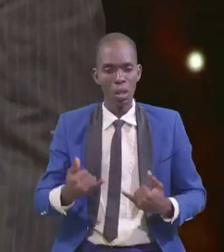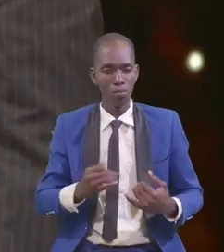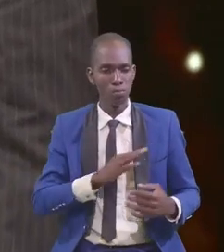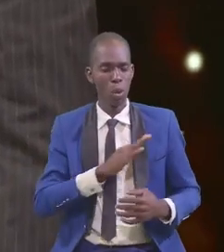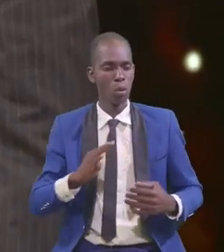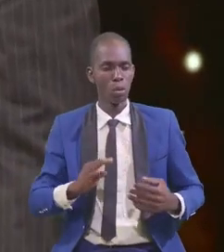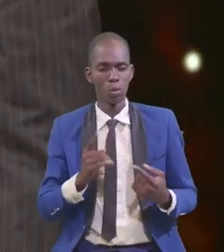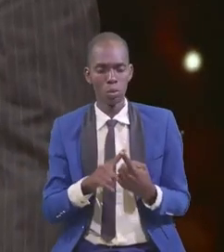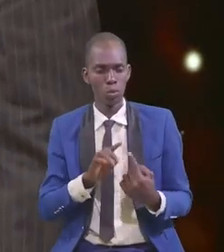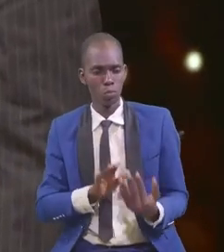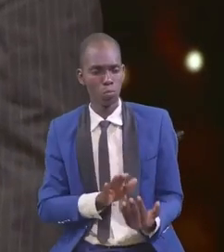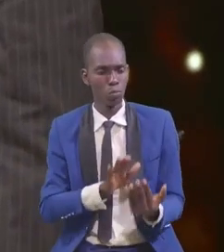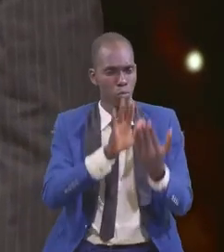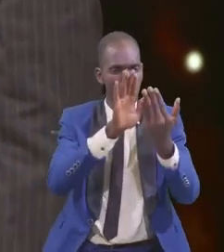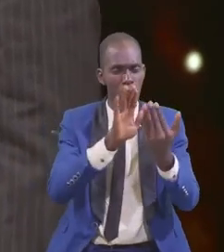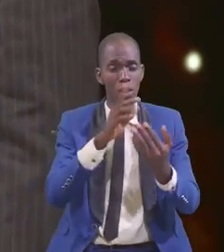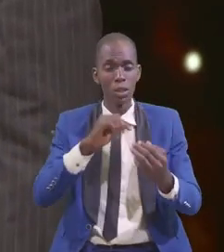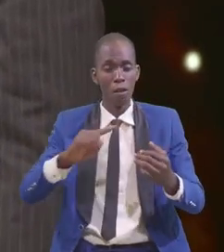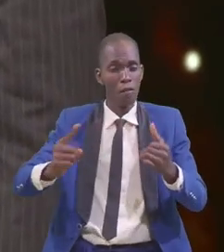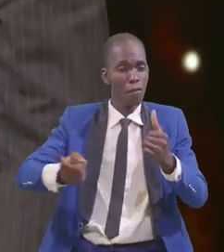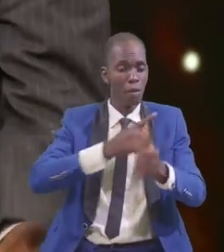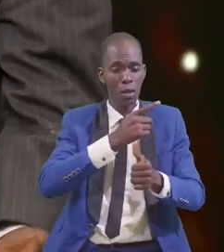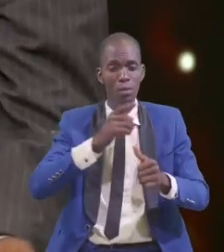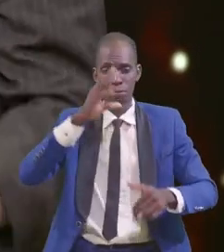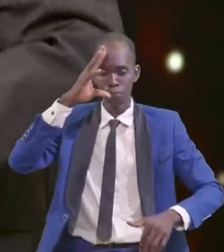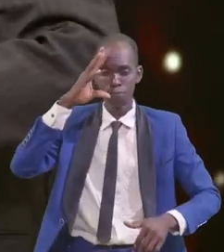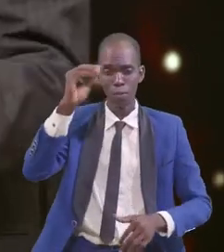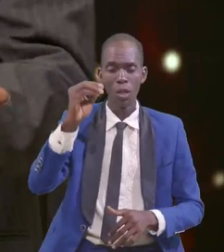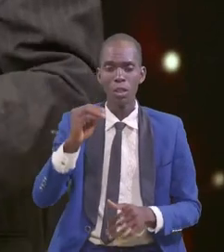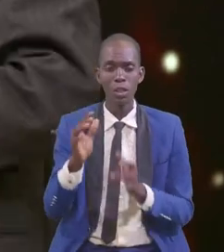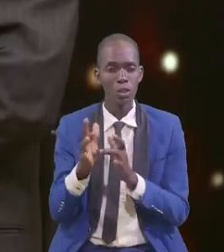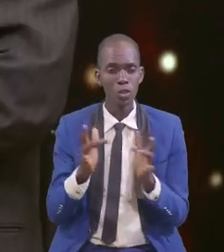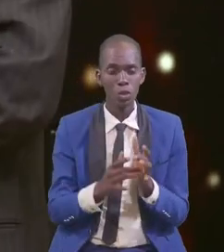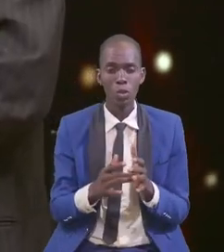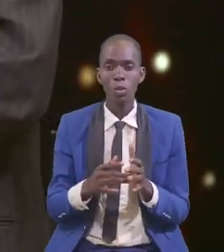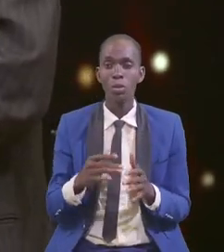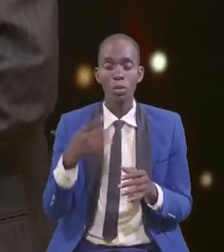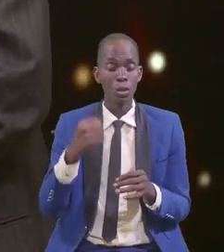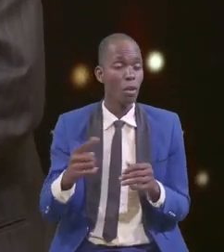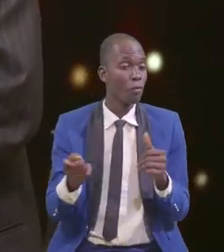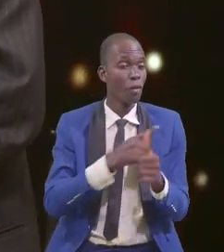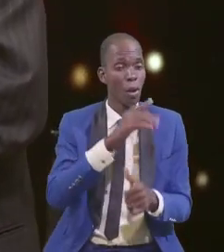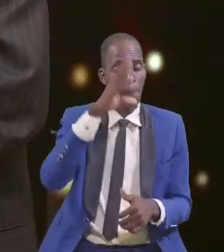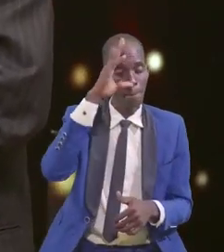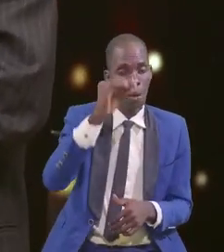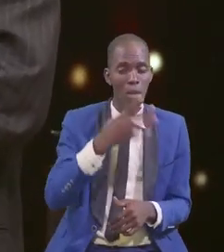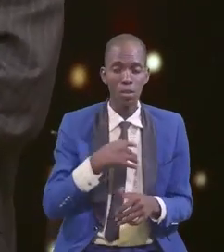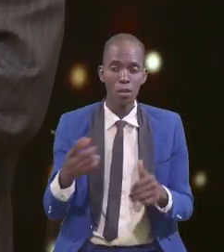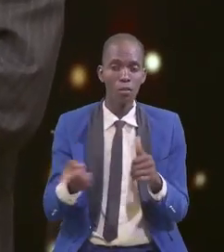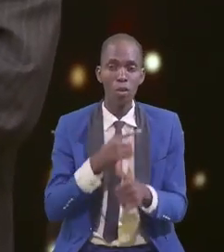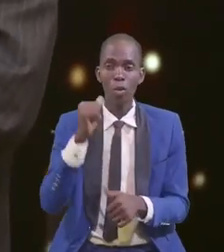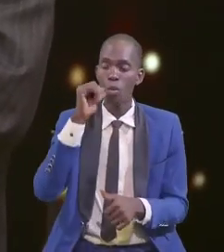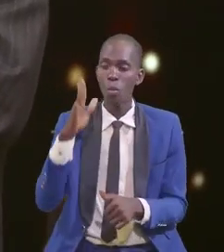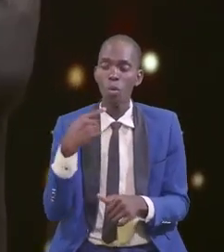man that did not have sin in his life, the first woman that did not have sin in